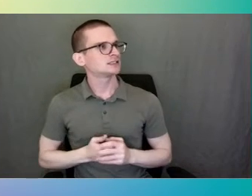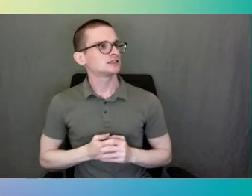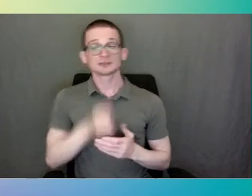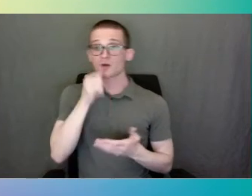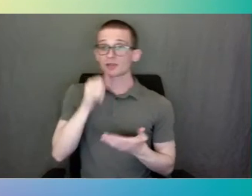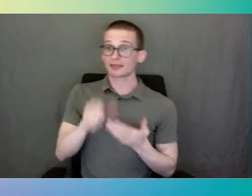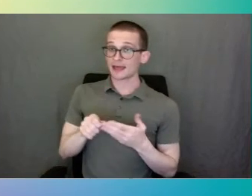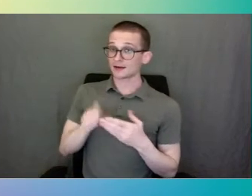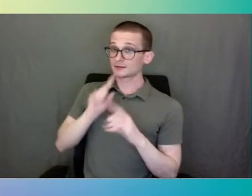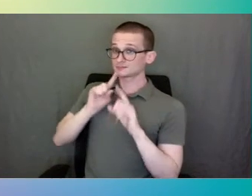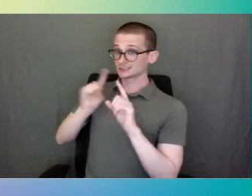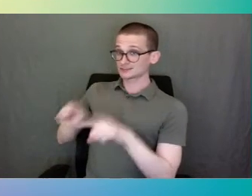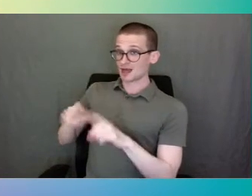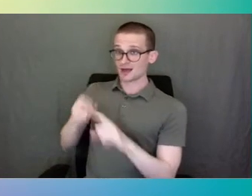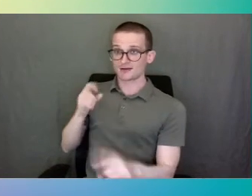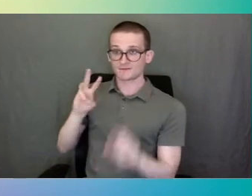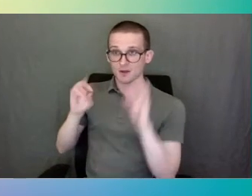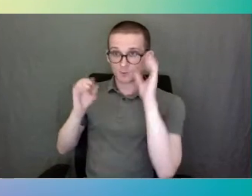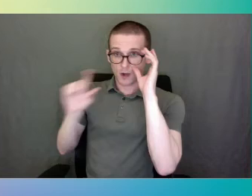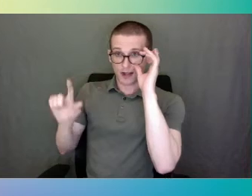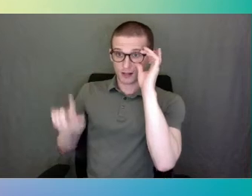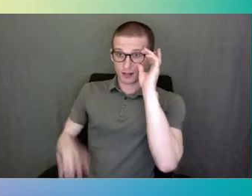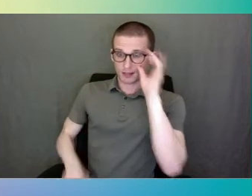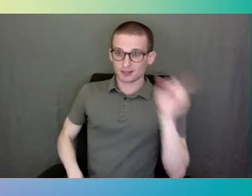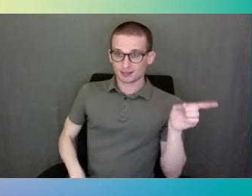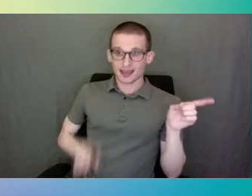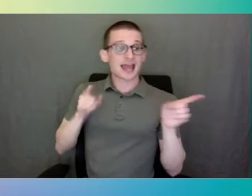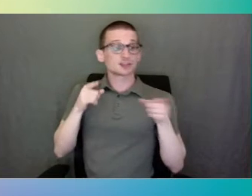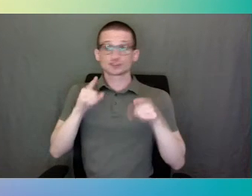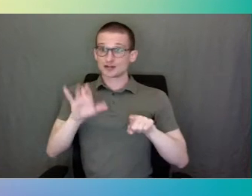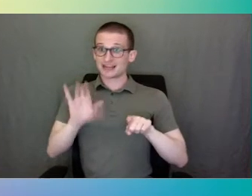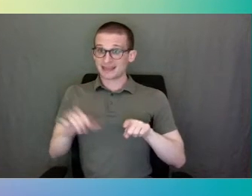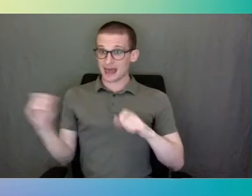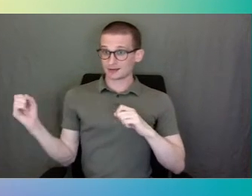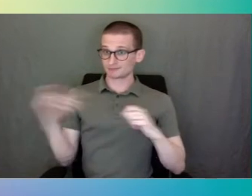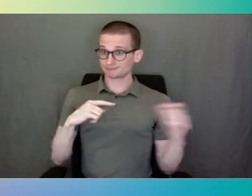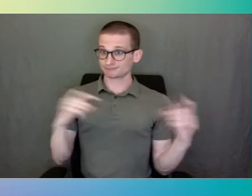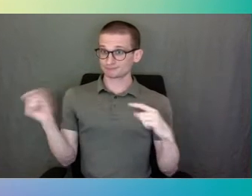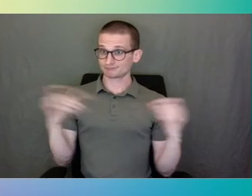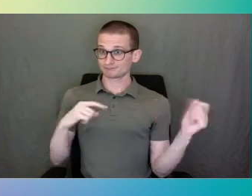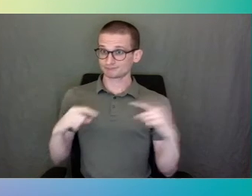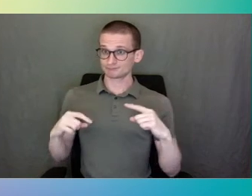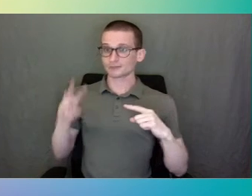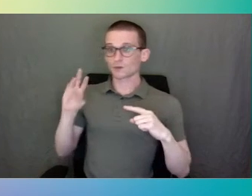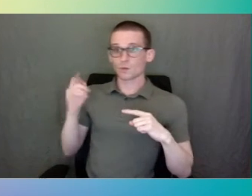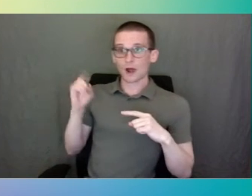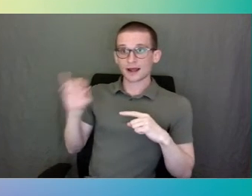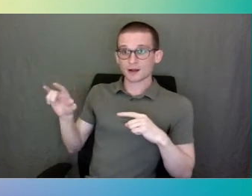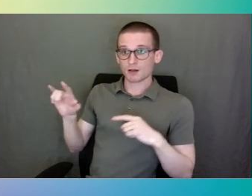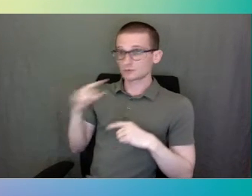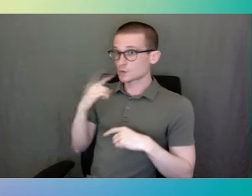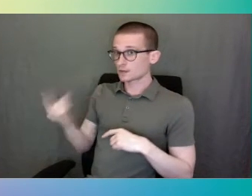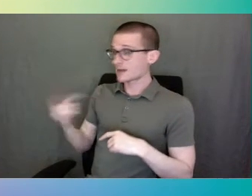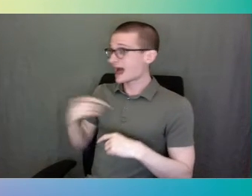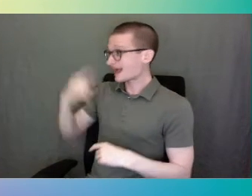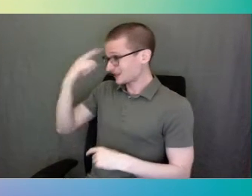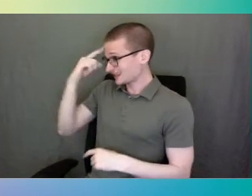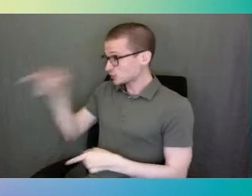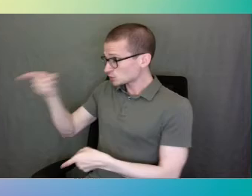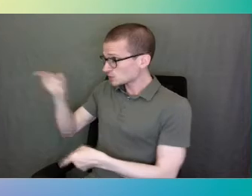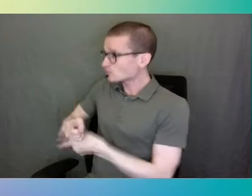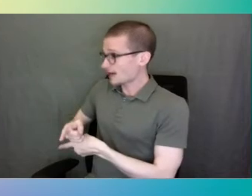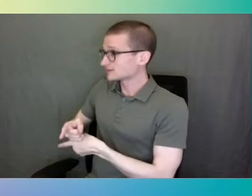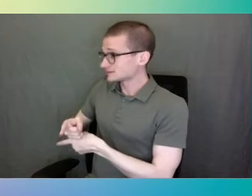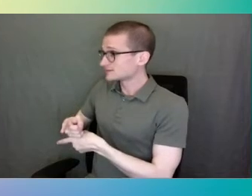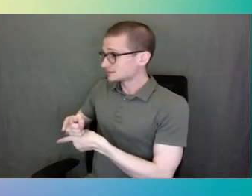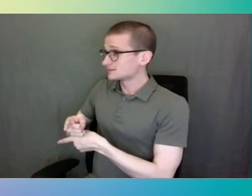Weigel. And in this exchange, Weigel says, I think you're right. Essentially, he says, I think you're